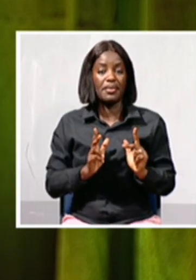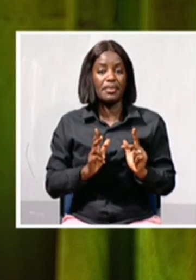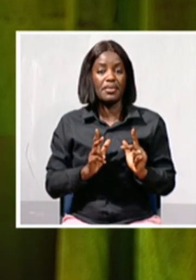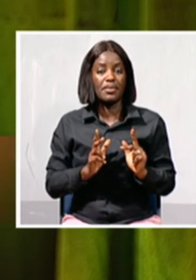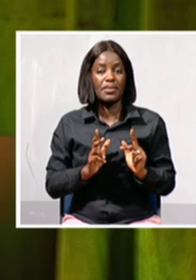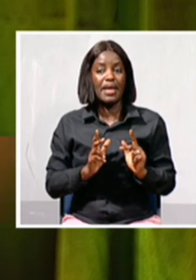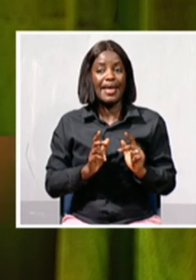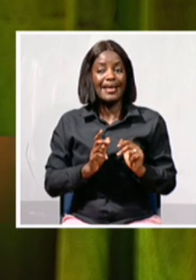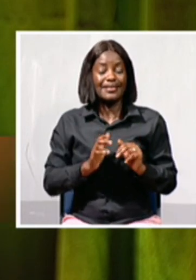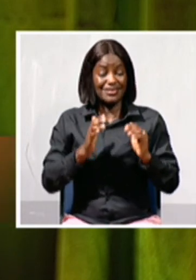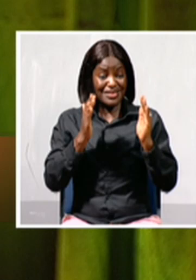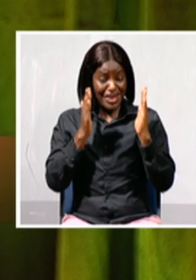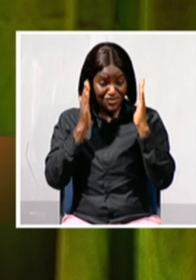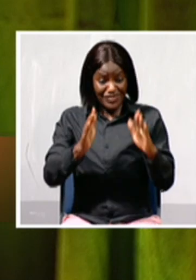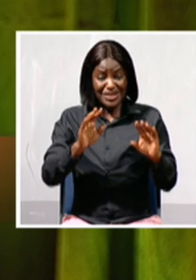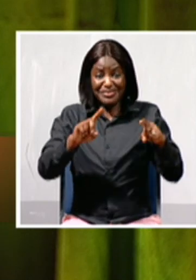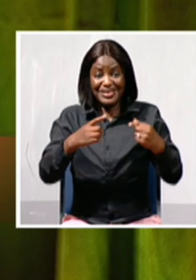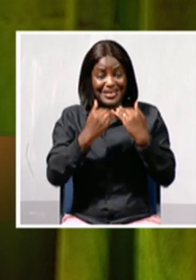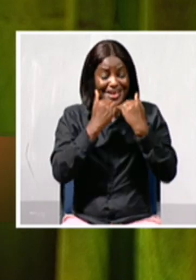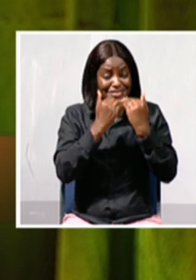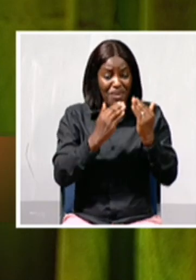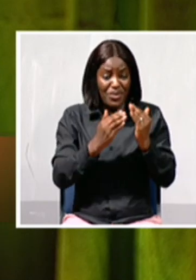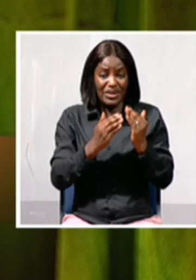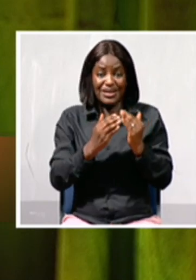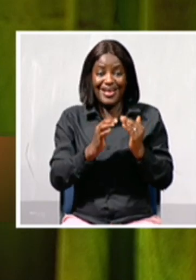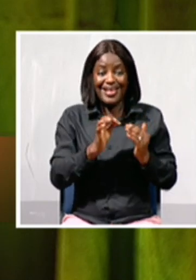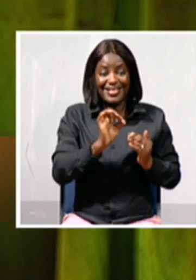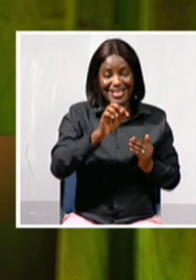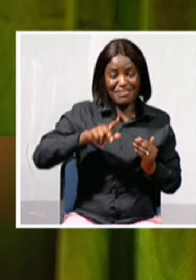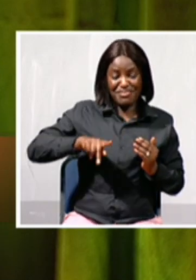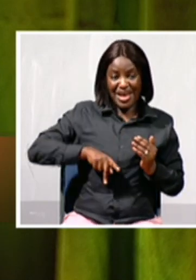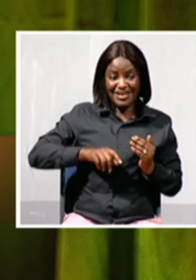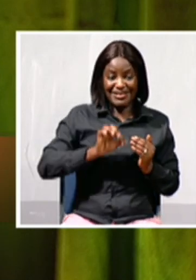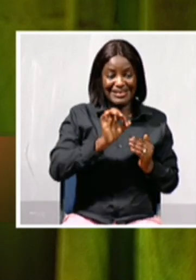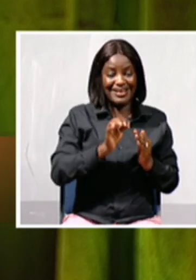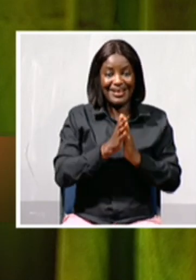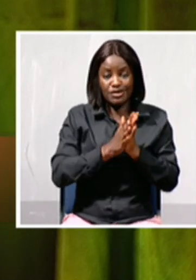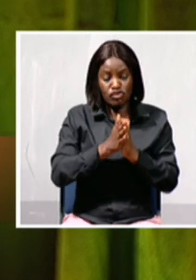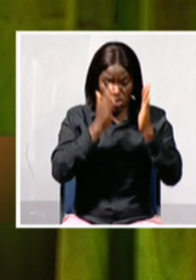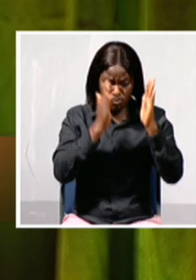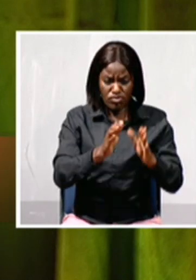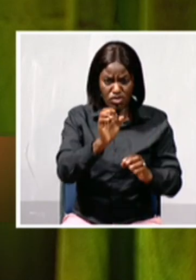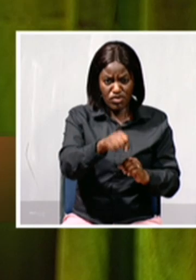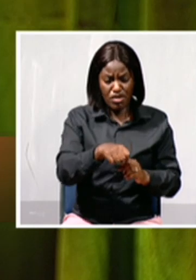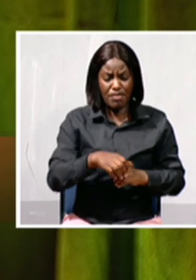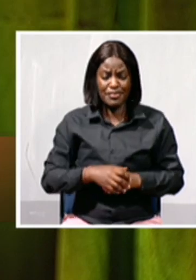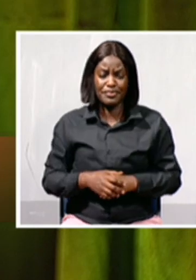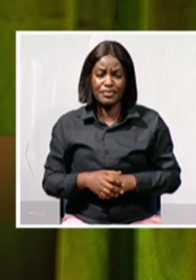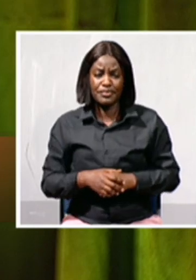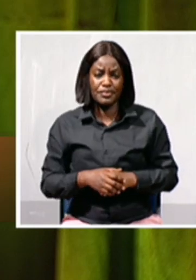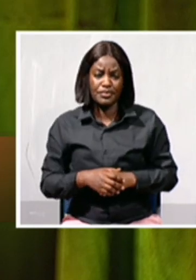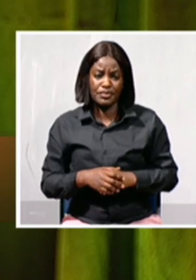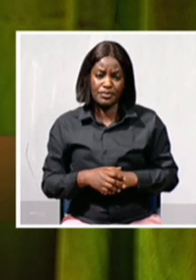that they benefit in. Regardless of comfort or discomfort, young people, despite the fact that they might be vocal, also put some